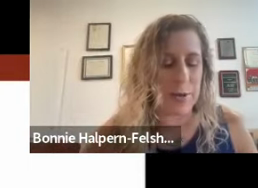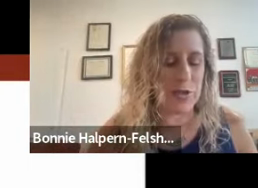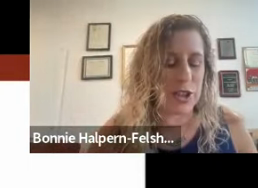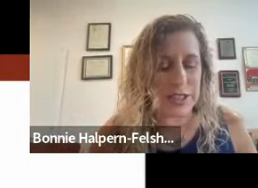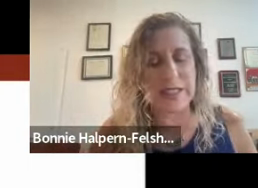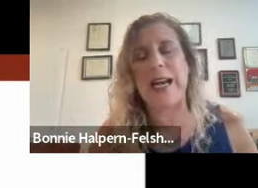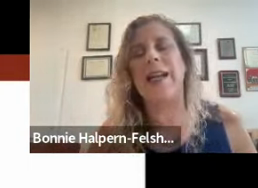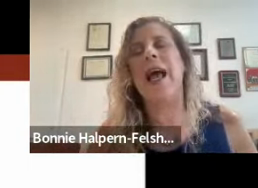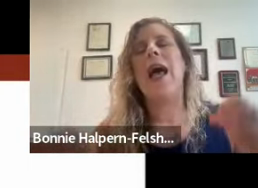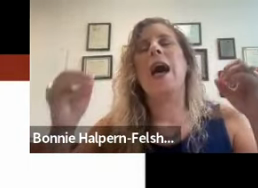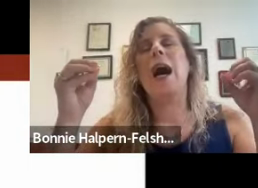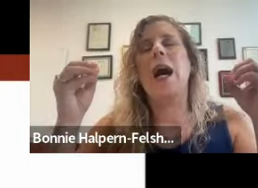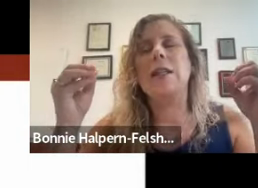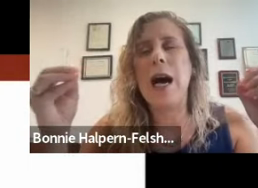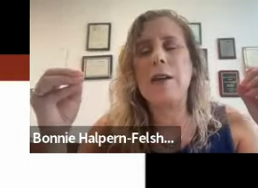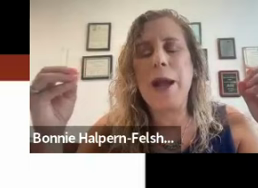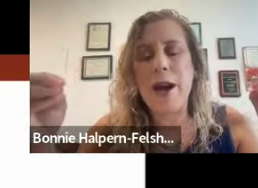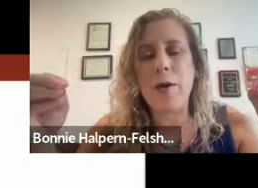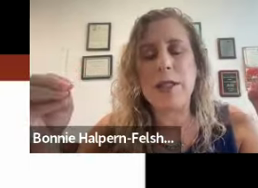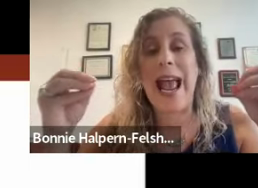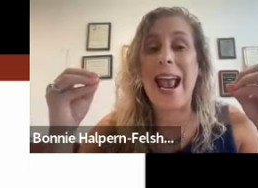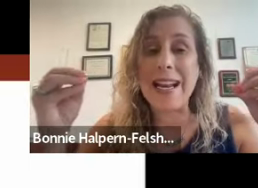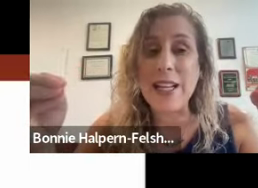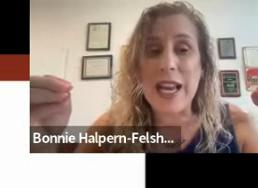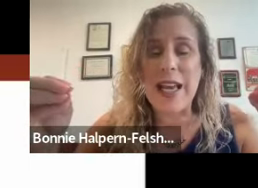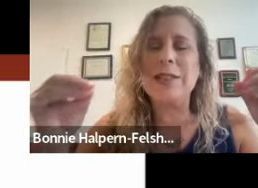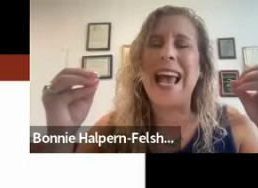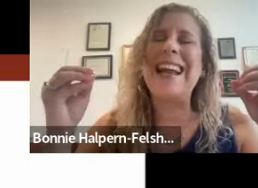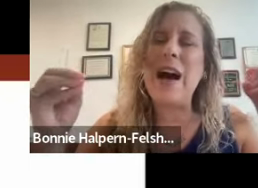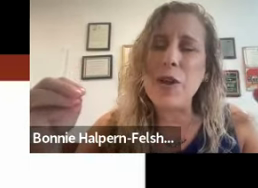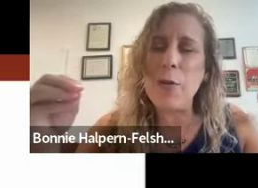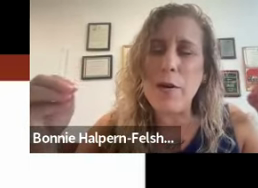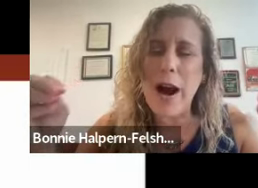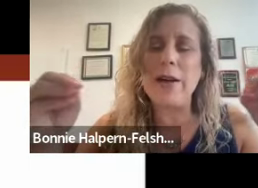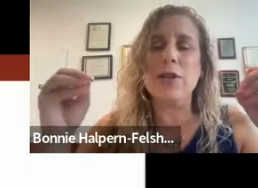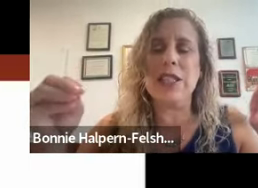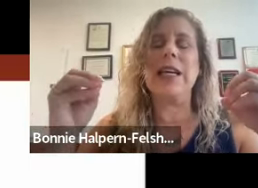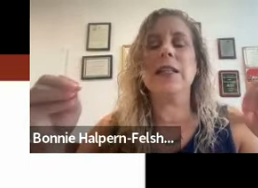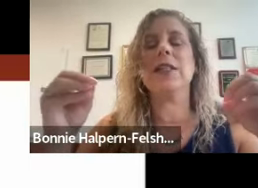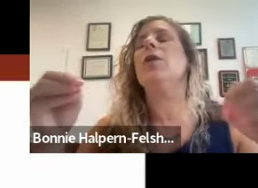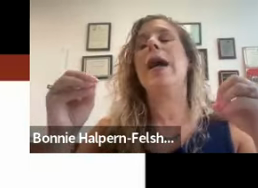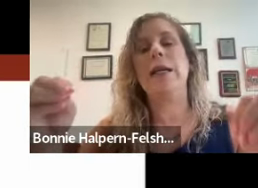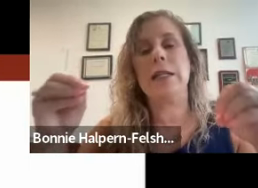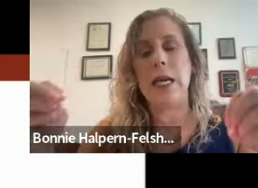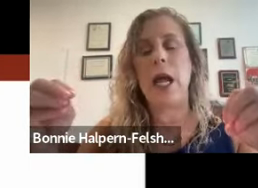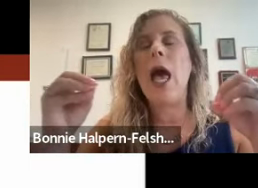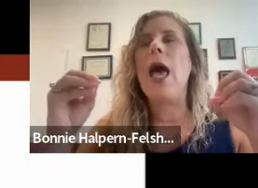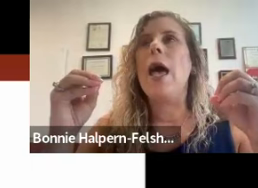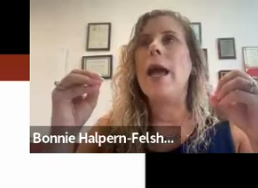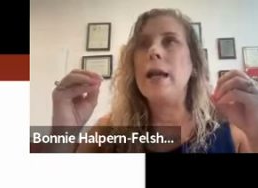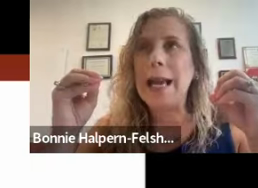well as cannabis for just a second. A lot of parents and educators and healthcare providers think it is still